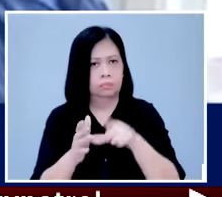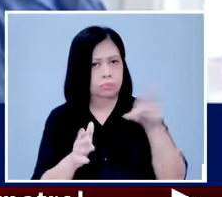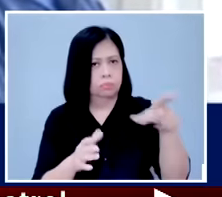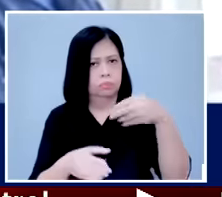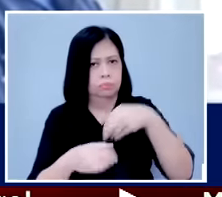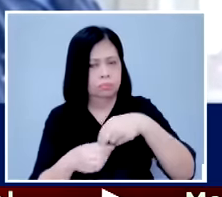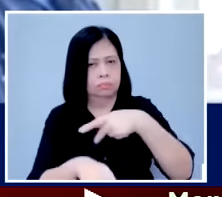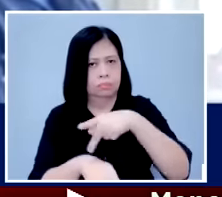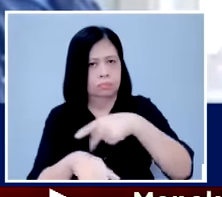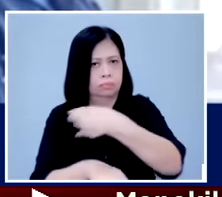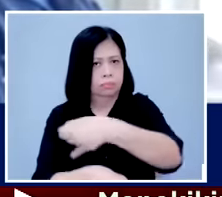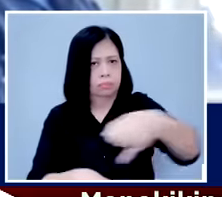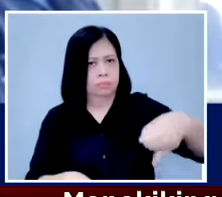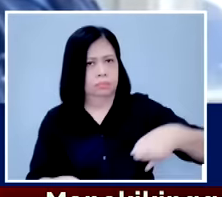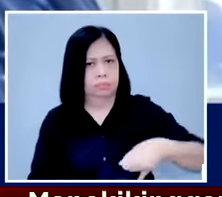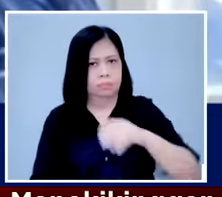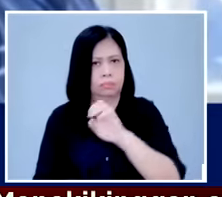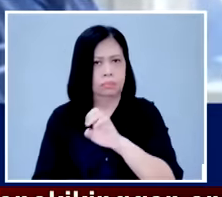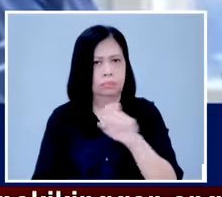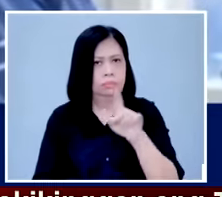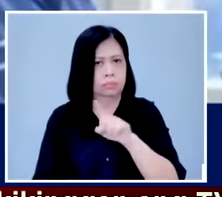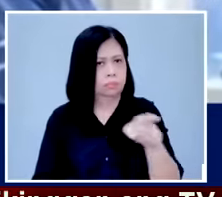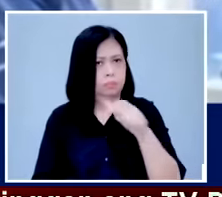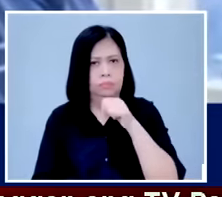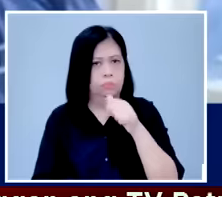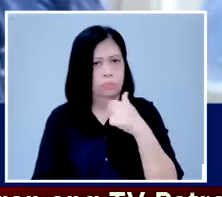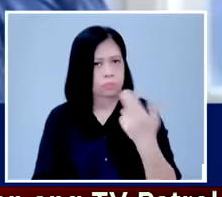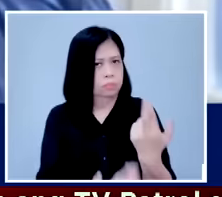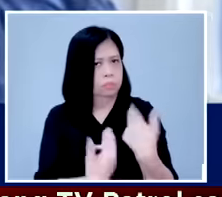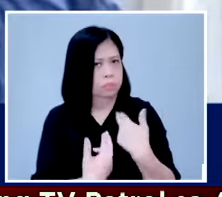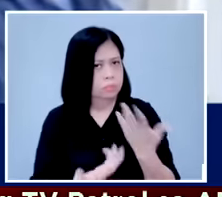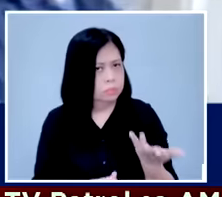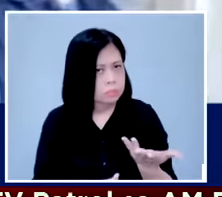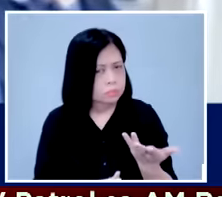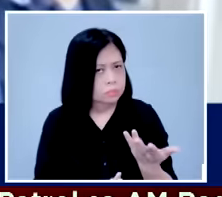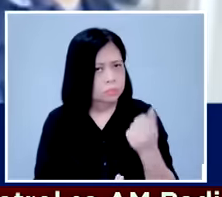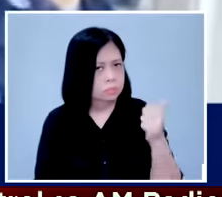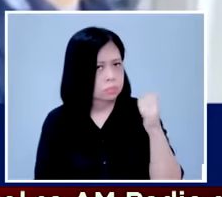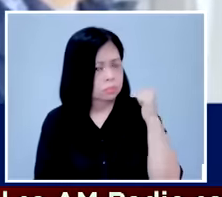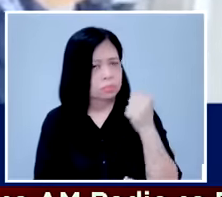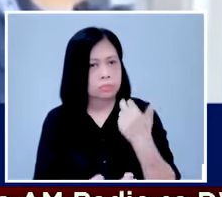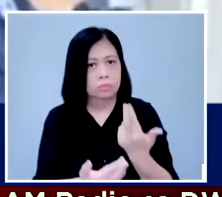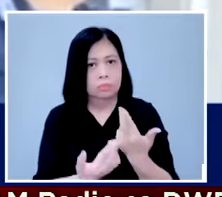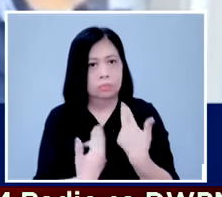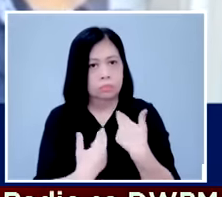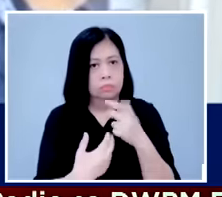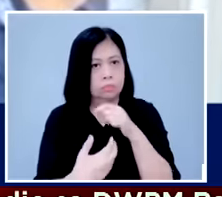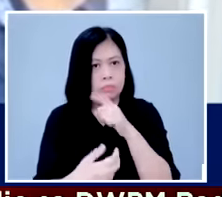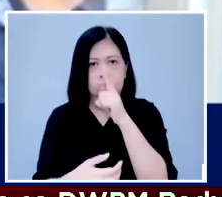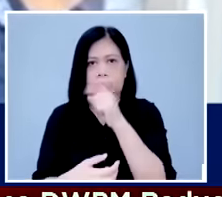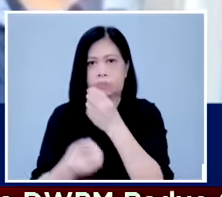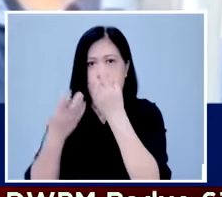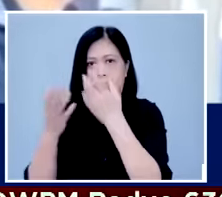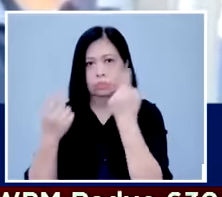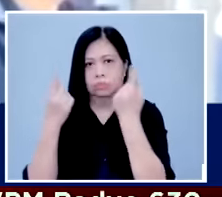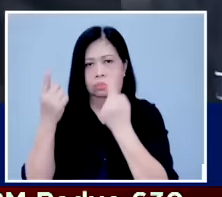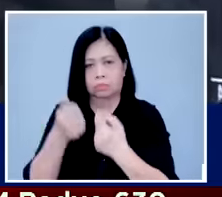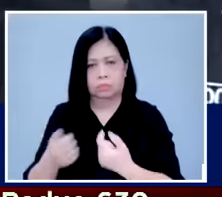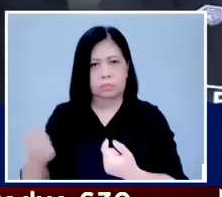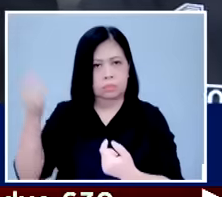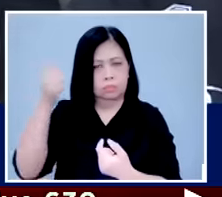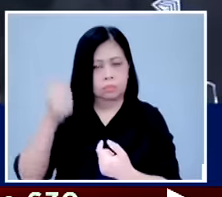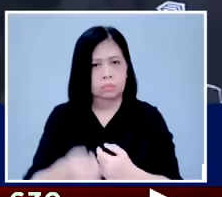Philippine Exclusive Economic Zone. You are not responding. Your refusal to respond will be reported to concerned authorities.